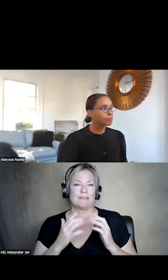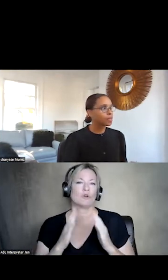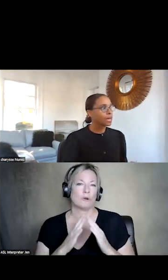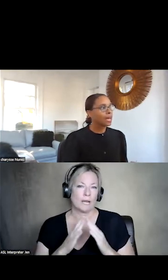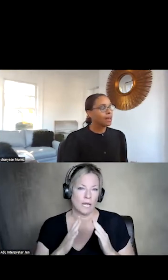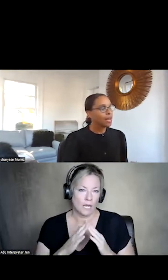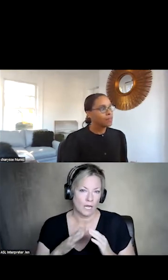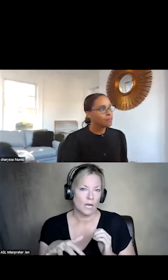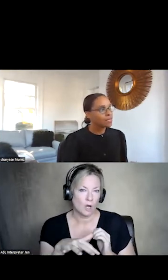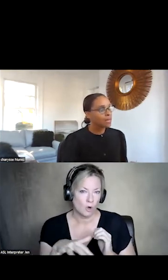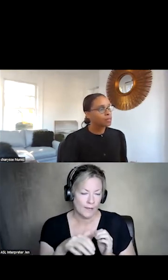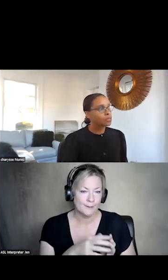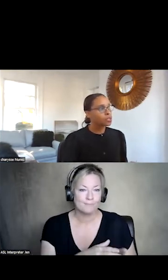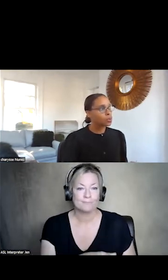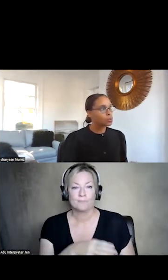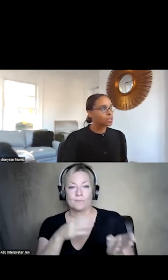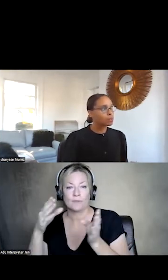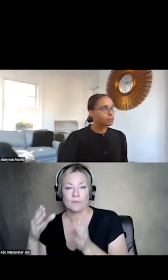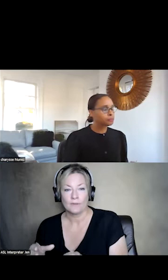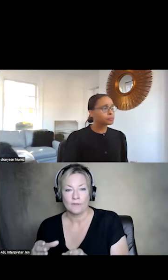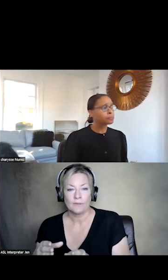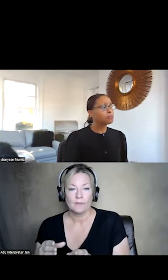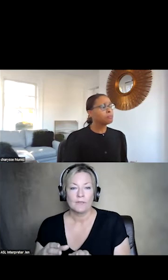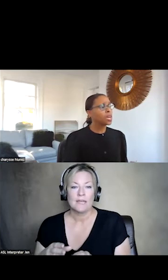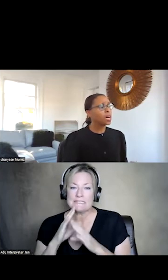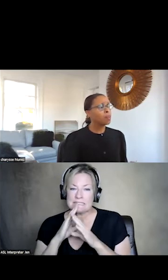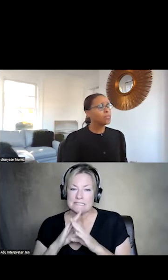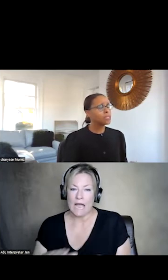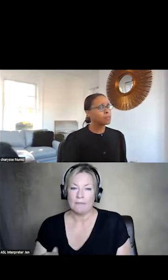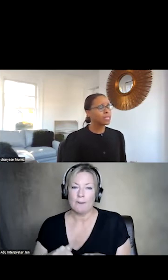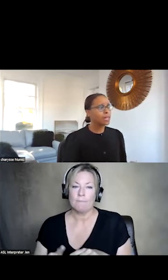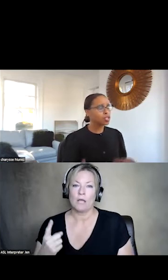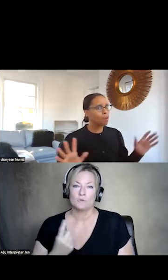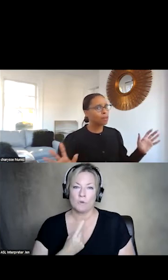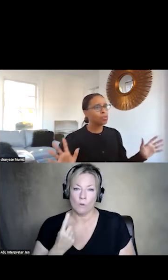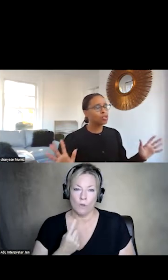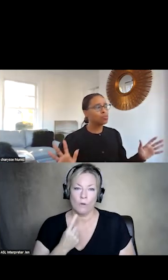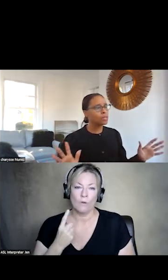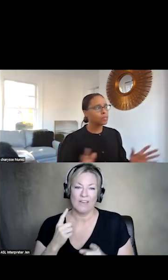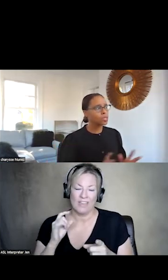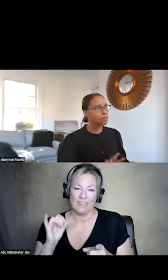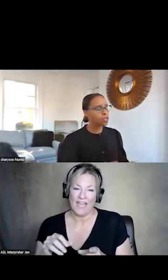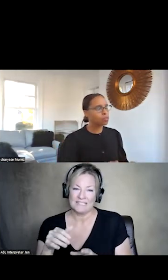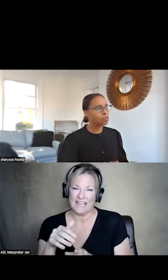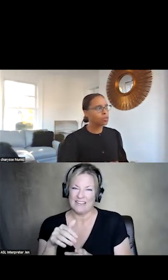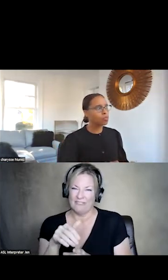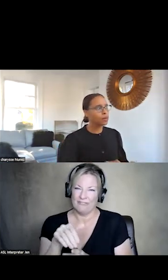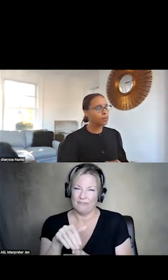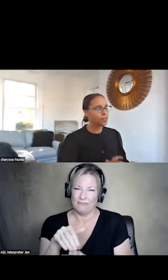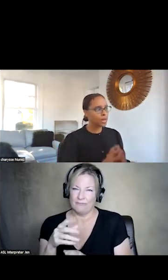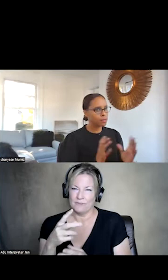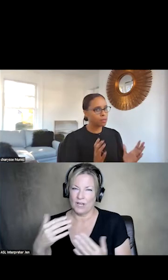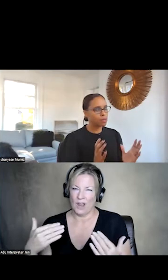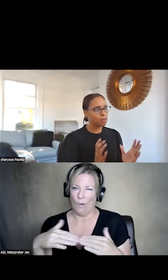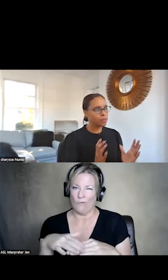community. And then the silent but solo segment. This segment kind of straddles two ends of the spectrum, so